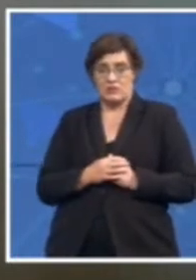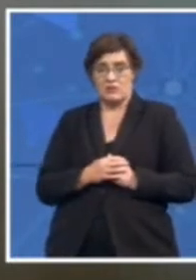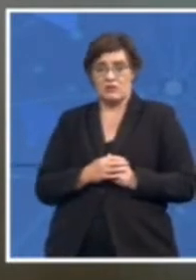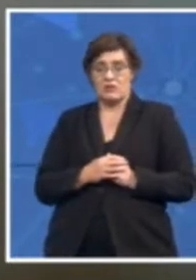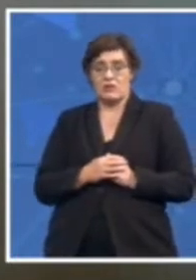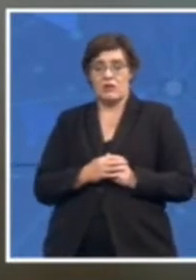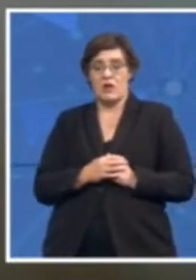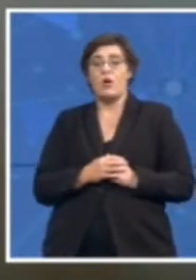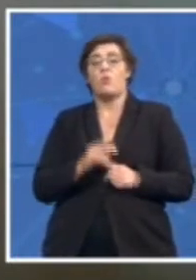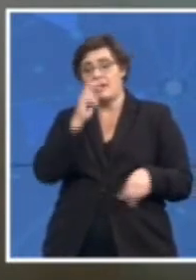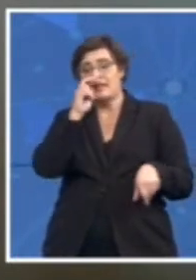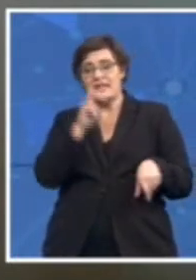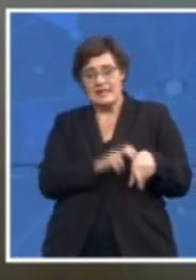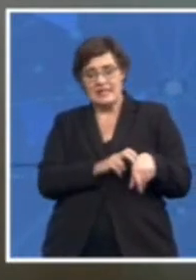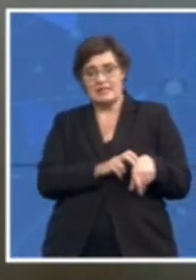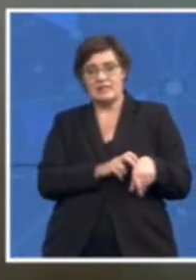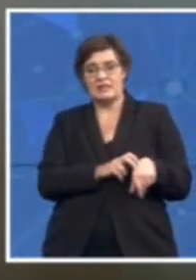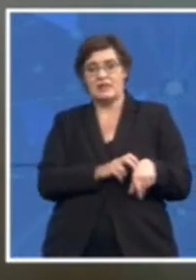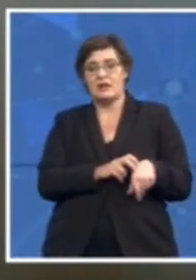debt.